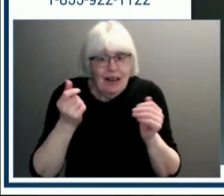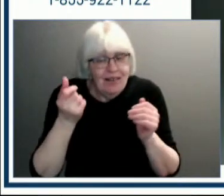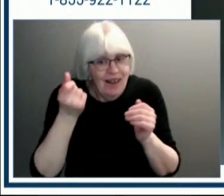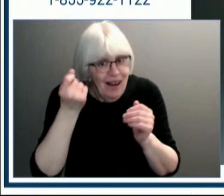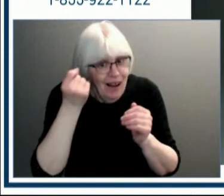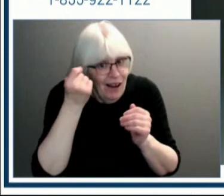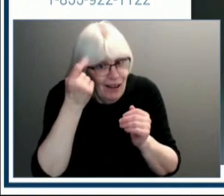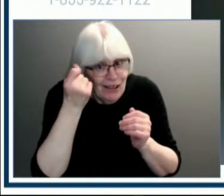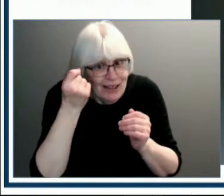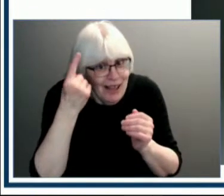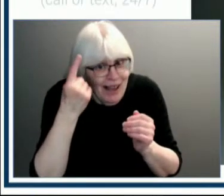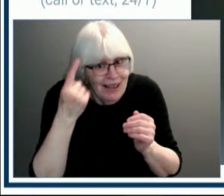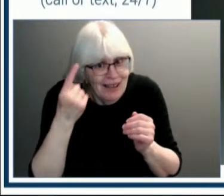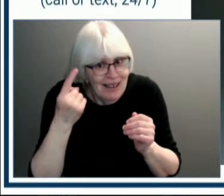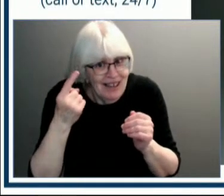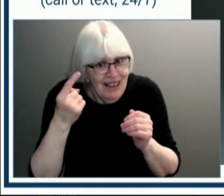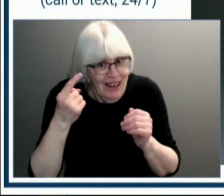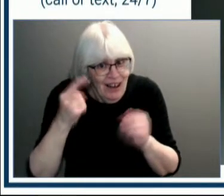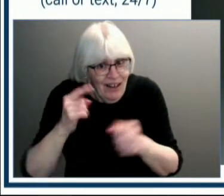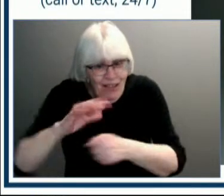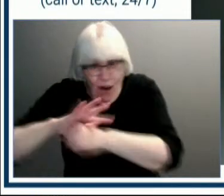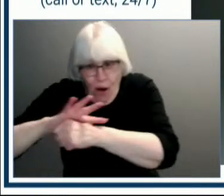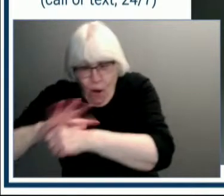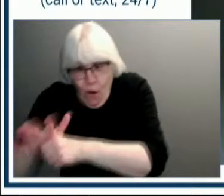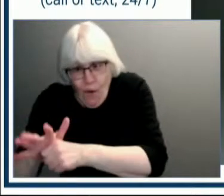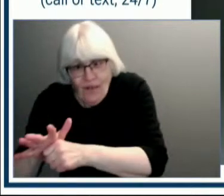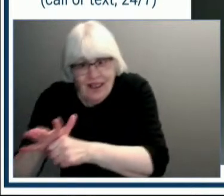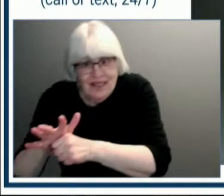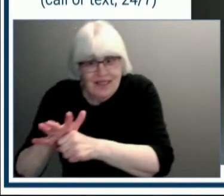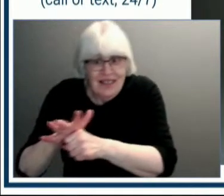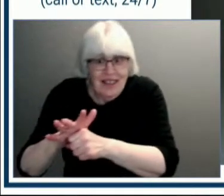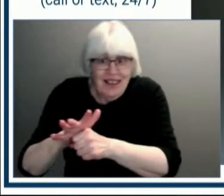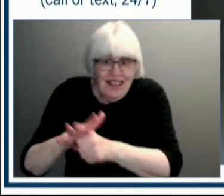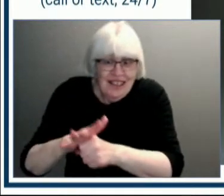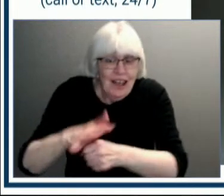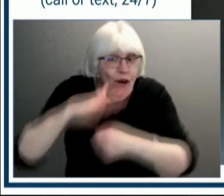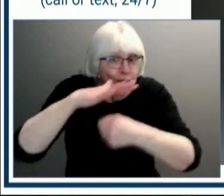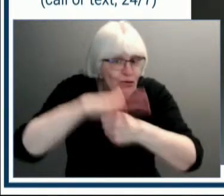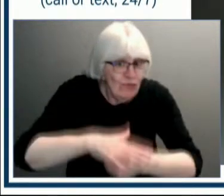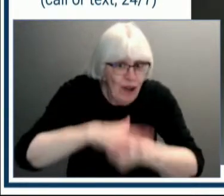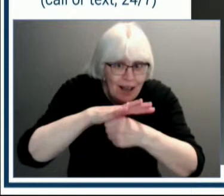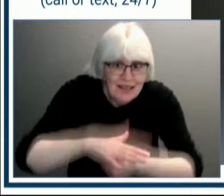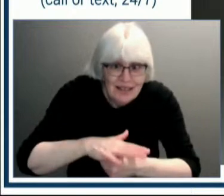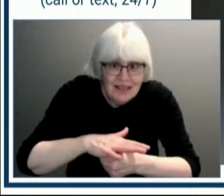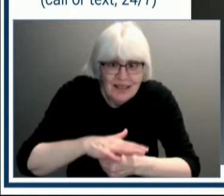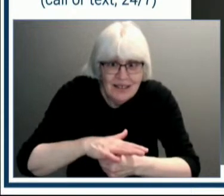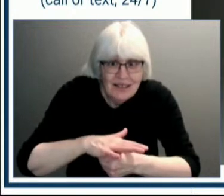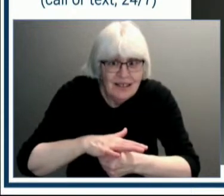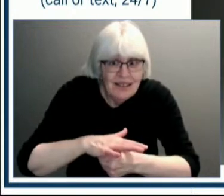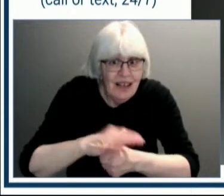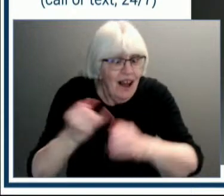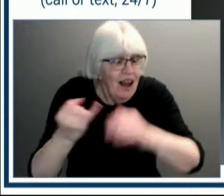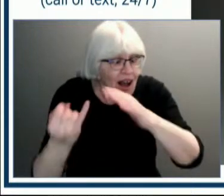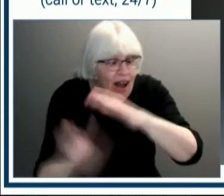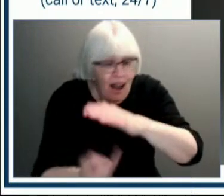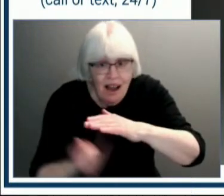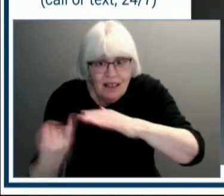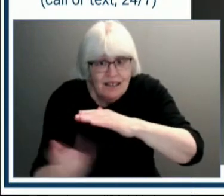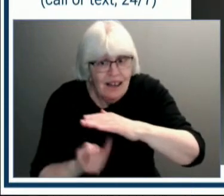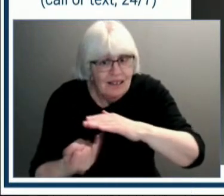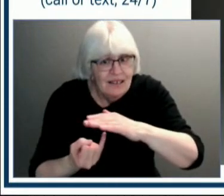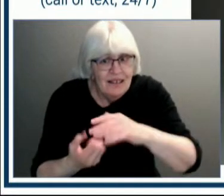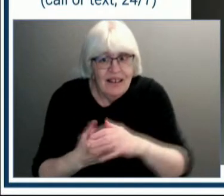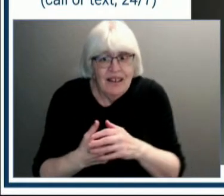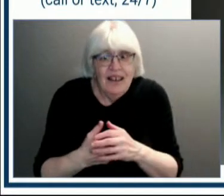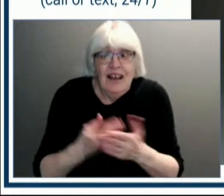of COVID, the stresses of the isolation and the financial implications, all of that is not just what's